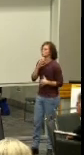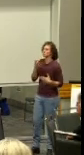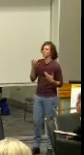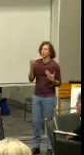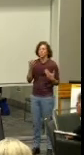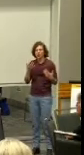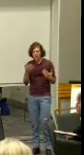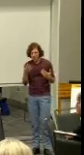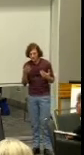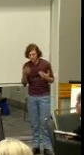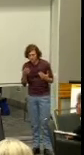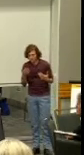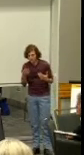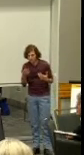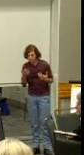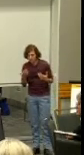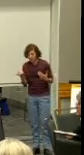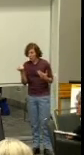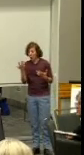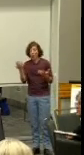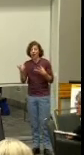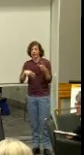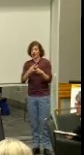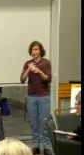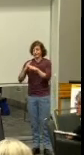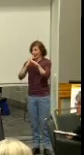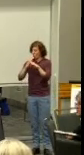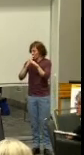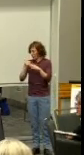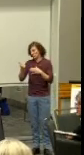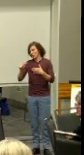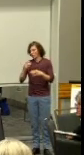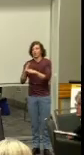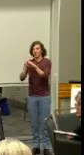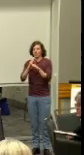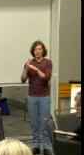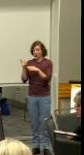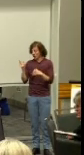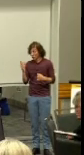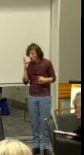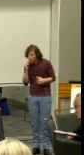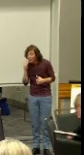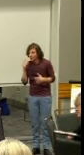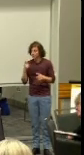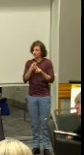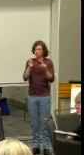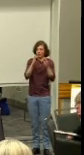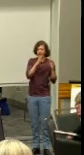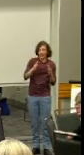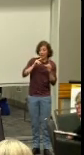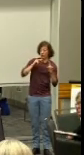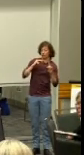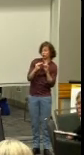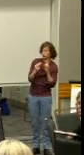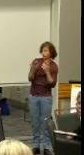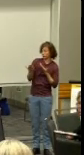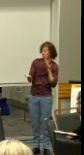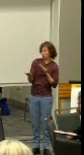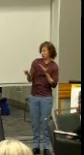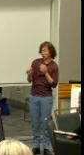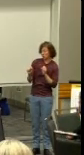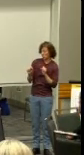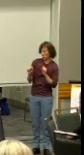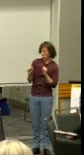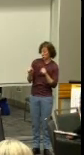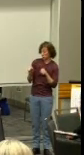and permitting side, any barriers that you ran into that you think, from a planning perspective, could be sort of help